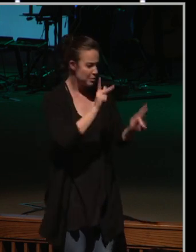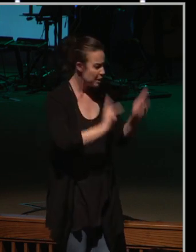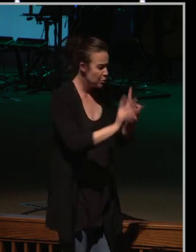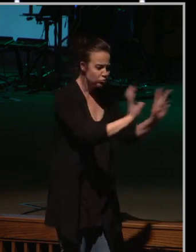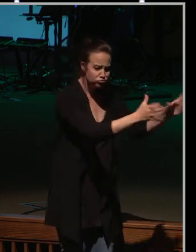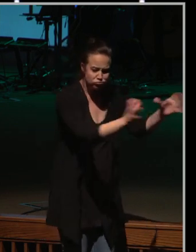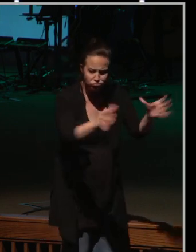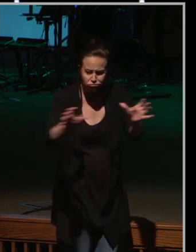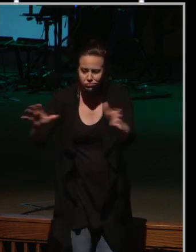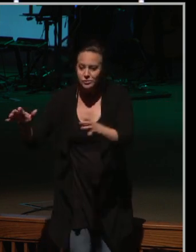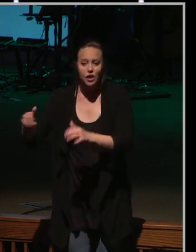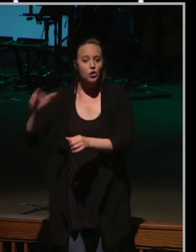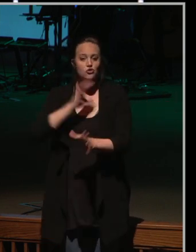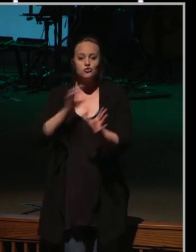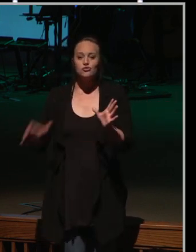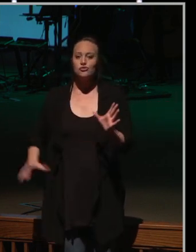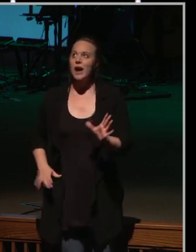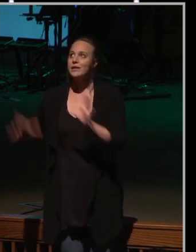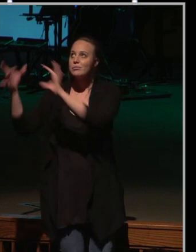all.